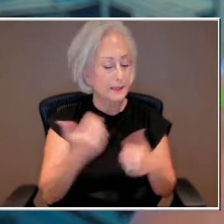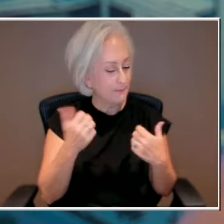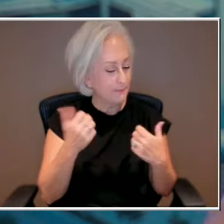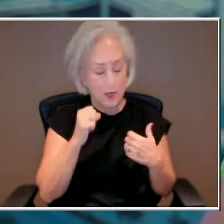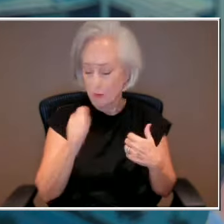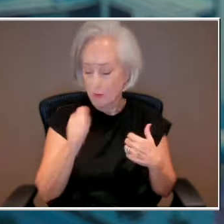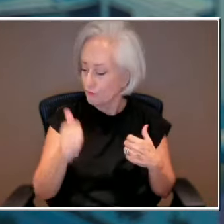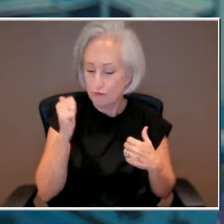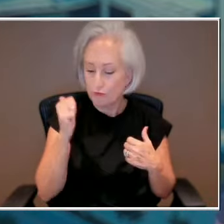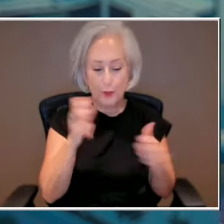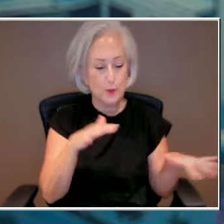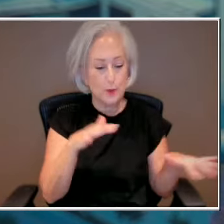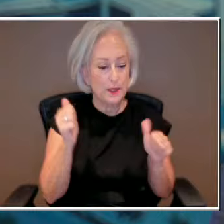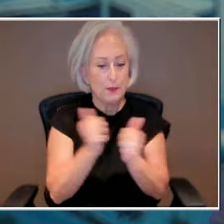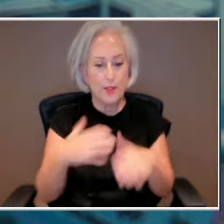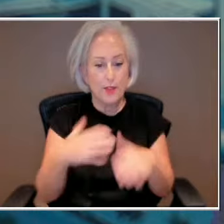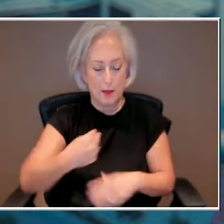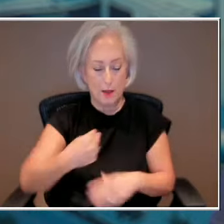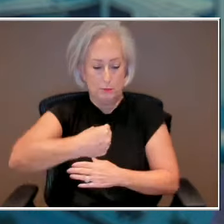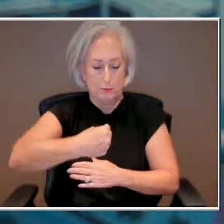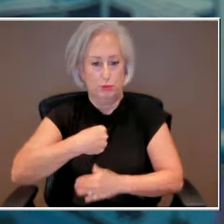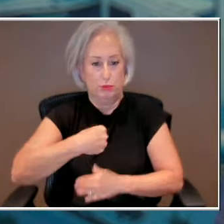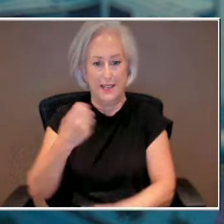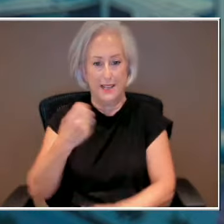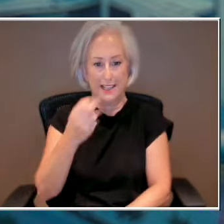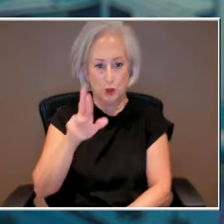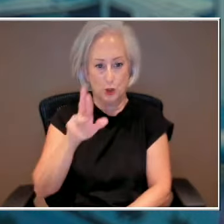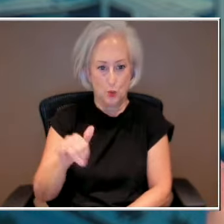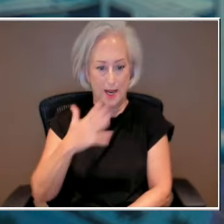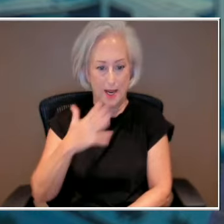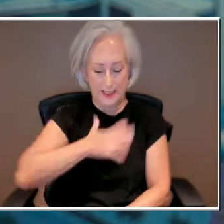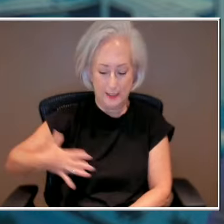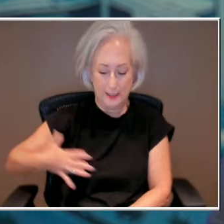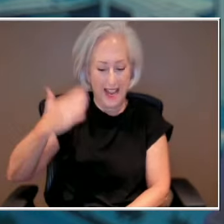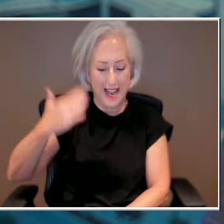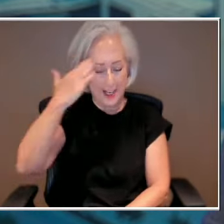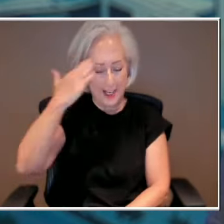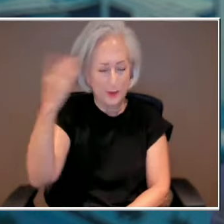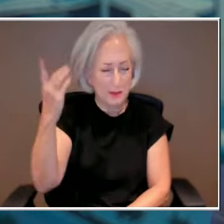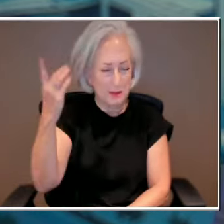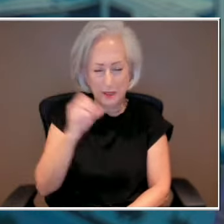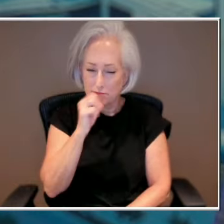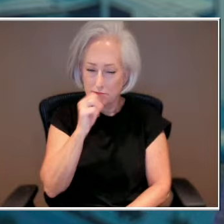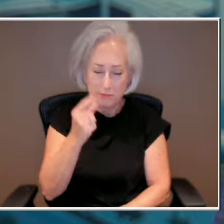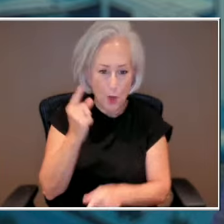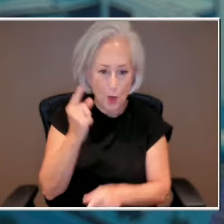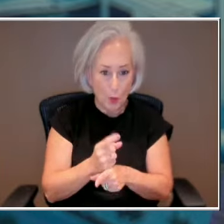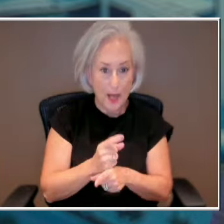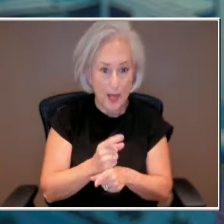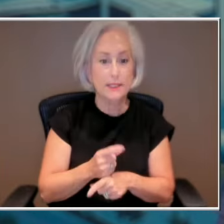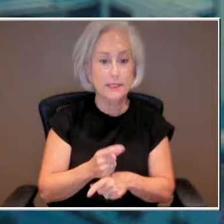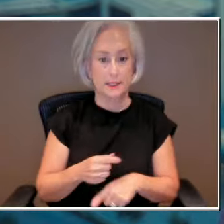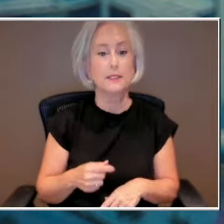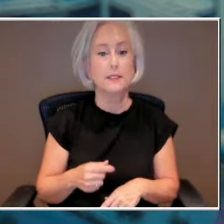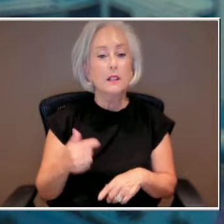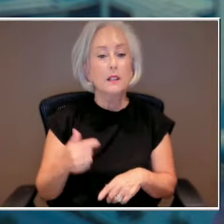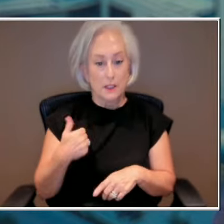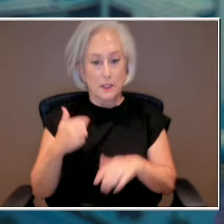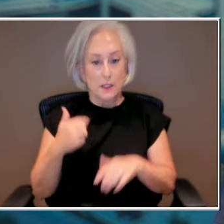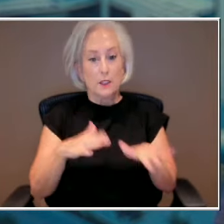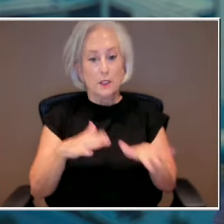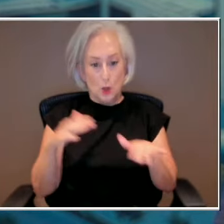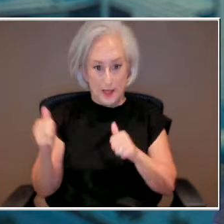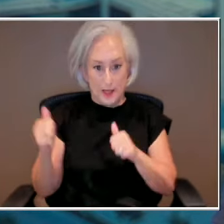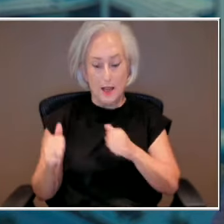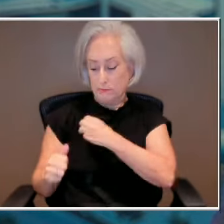x-ray, something for the collarbone and everything. And I did leave with the x-ray for the clavicle, and that's when